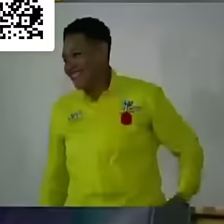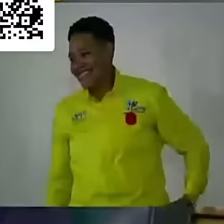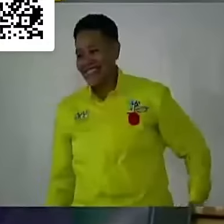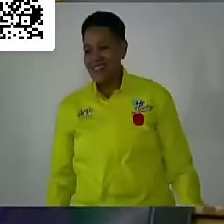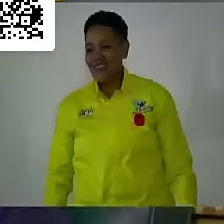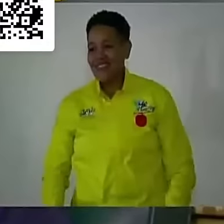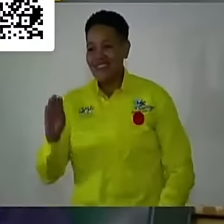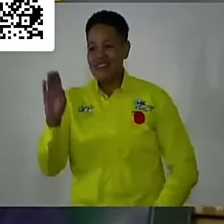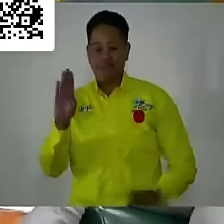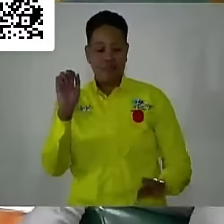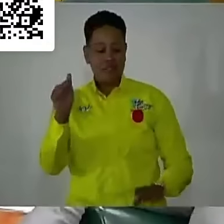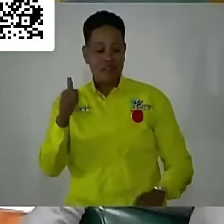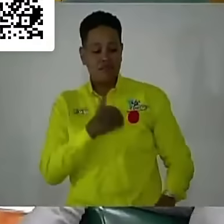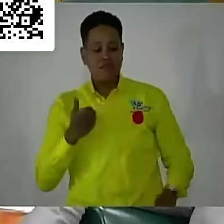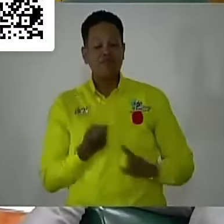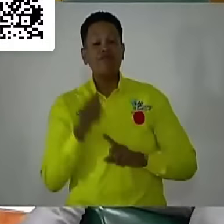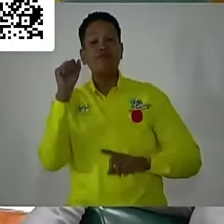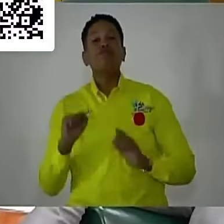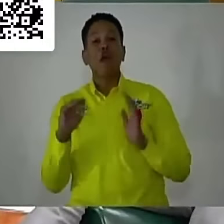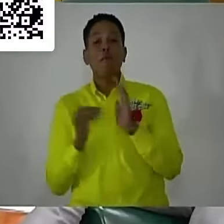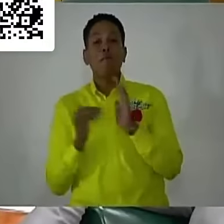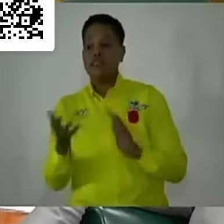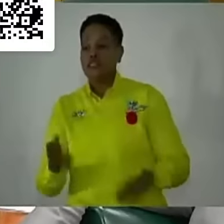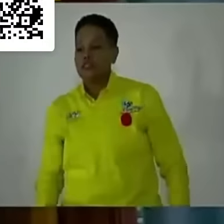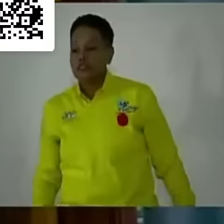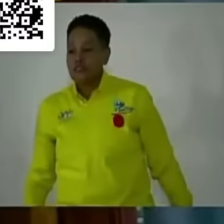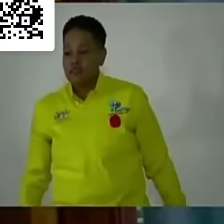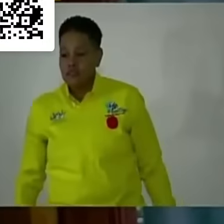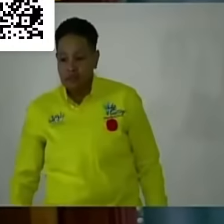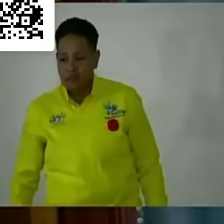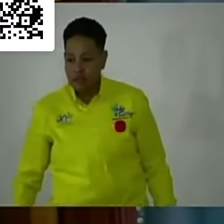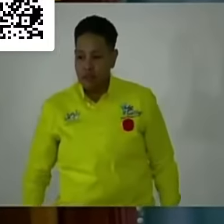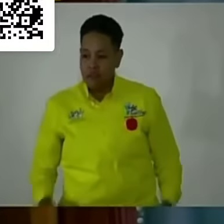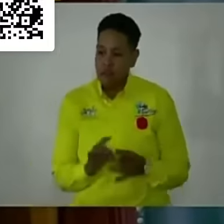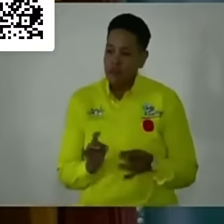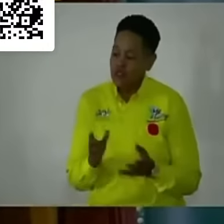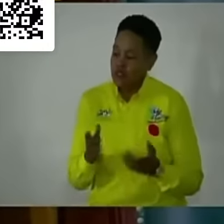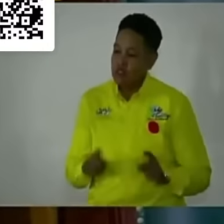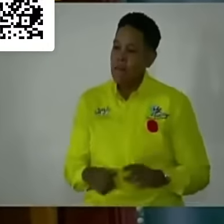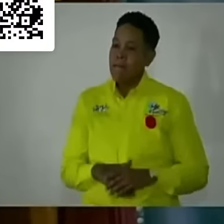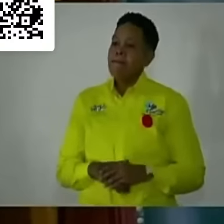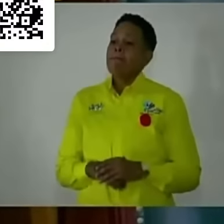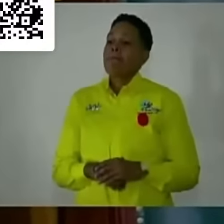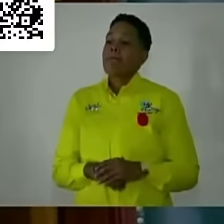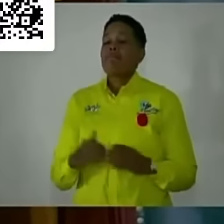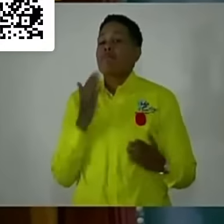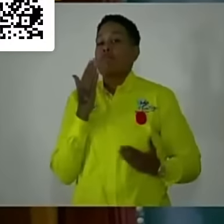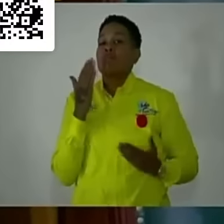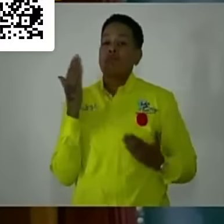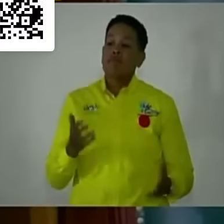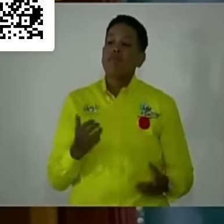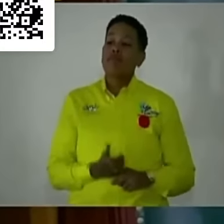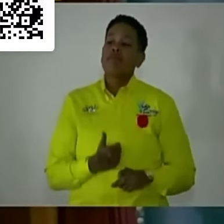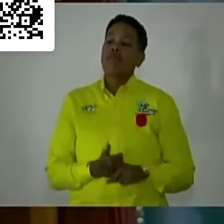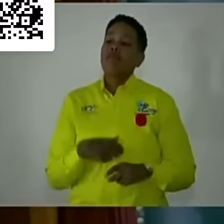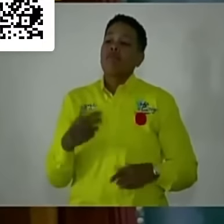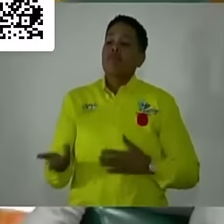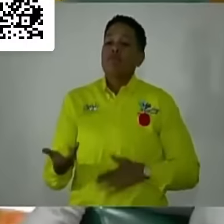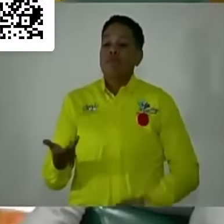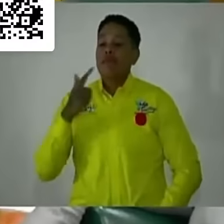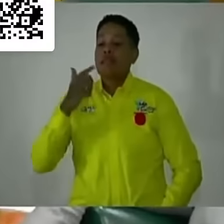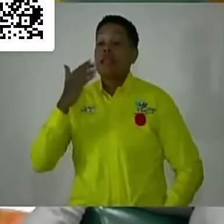member from South Manchester on the motion. Thank you. Thank